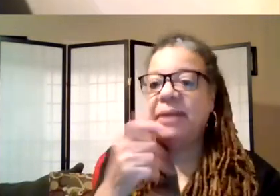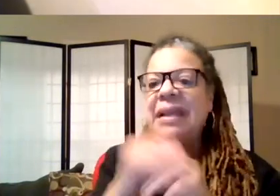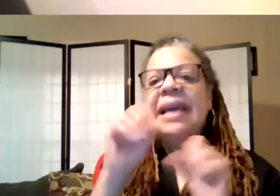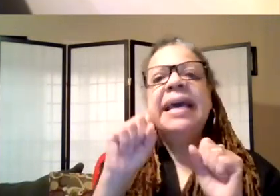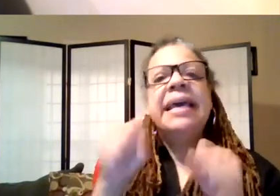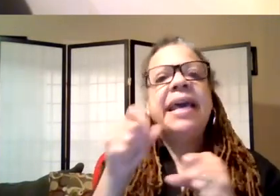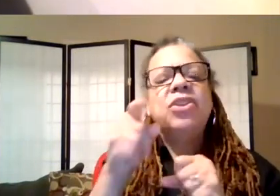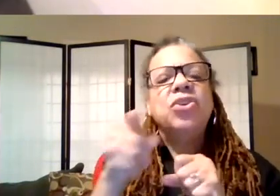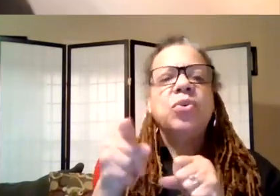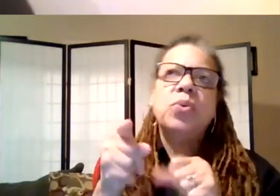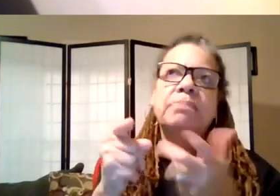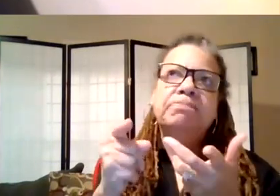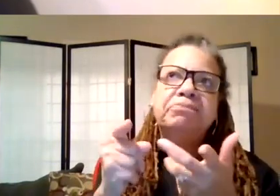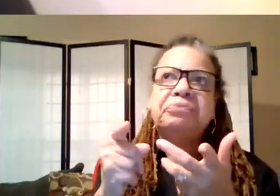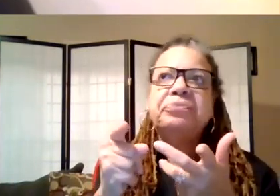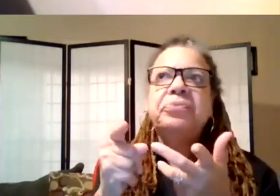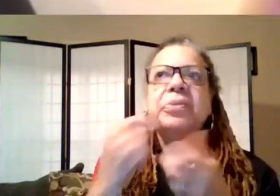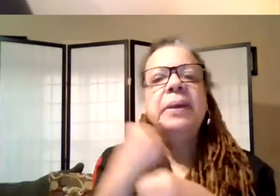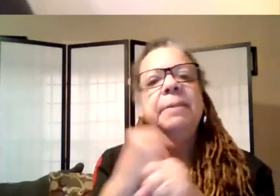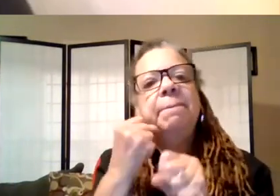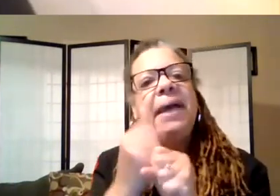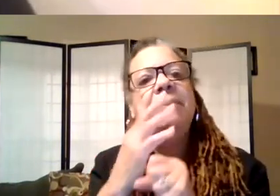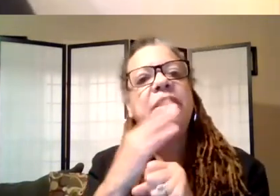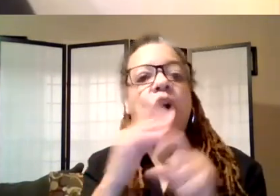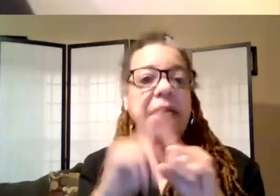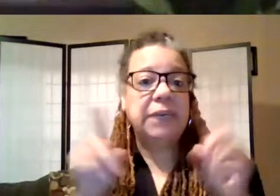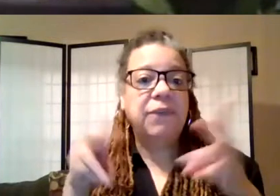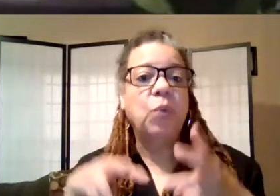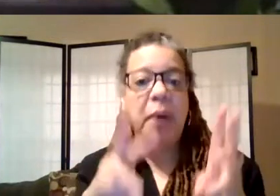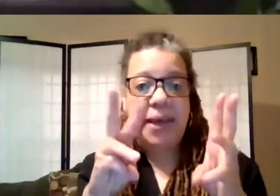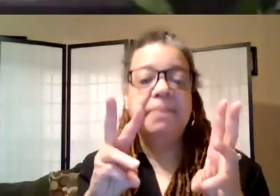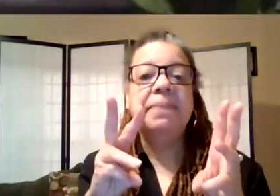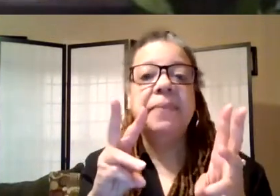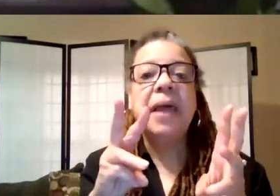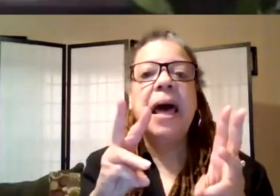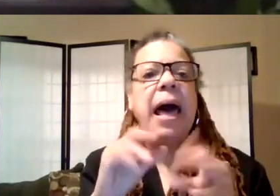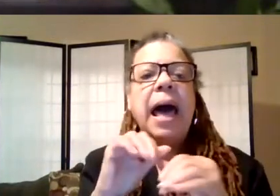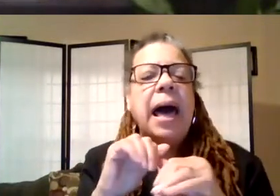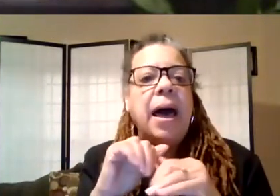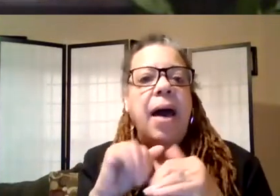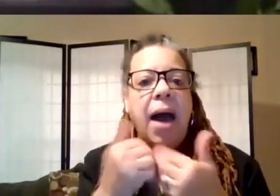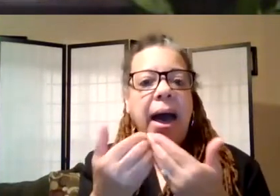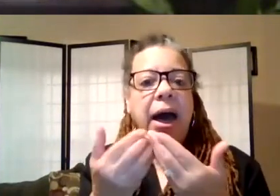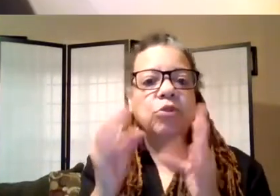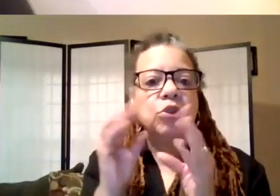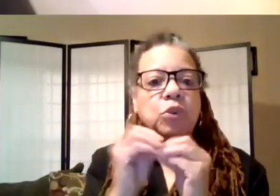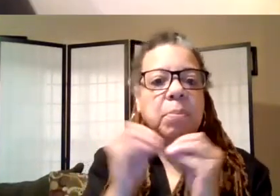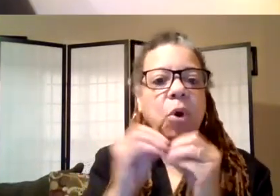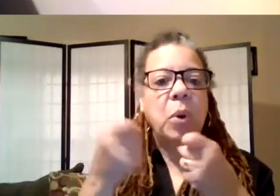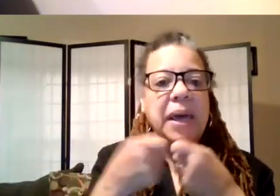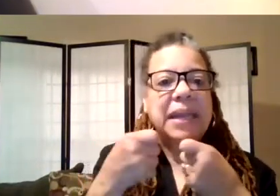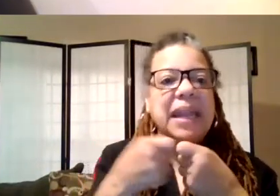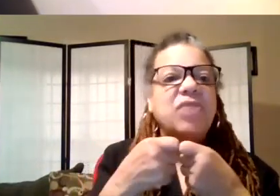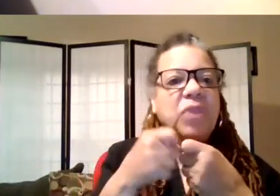you maybe talk about it a different way? How do more electric vehicles